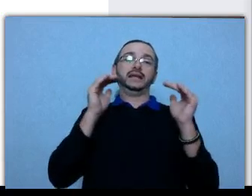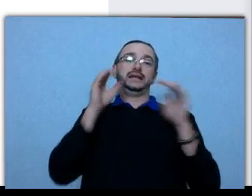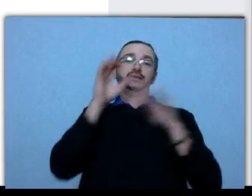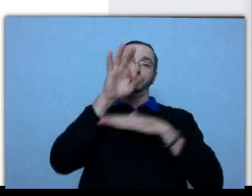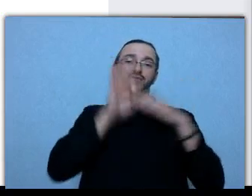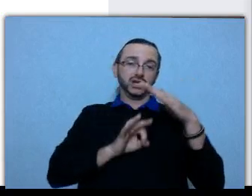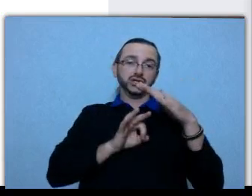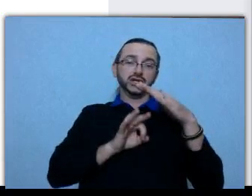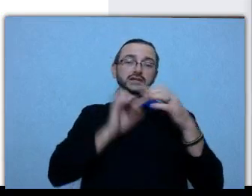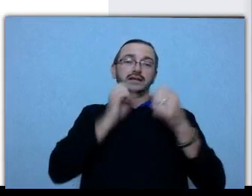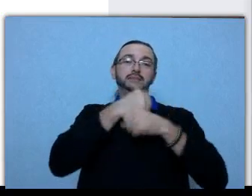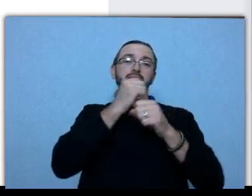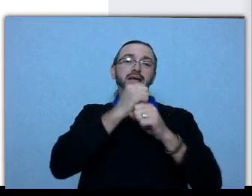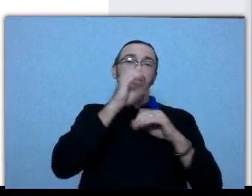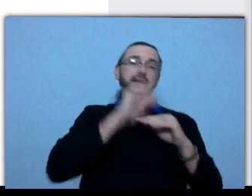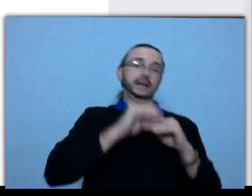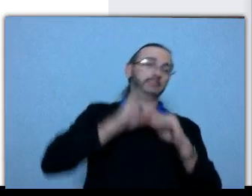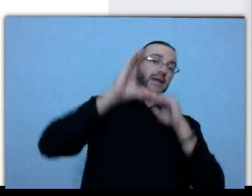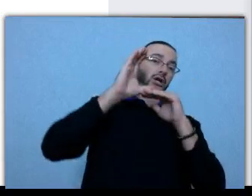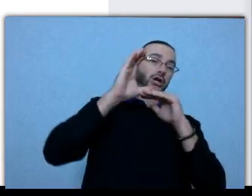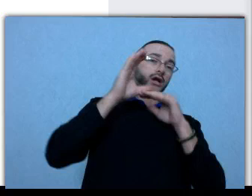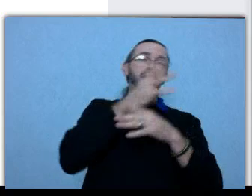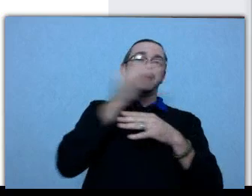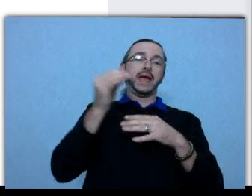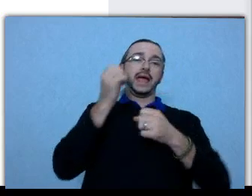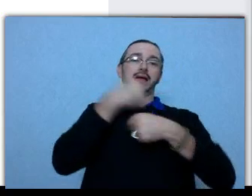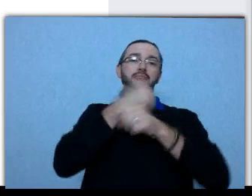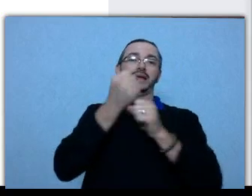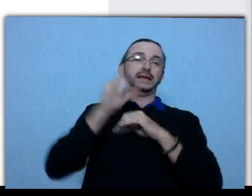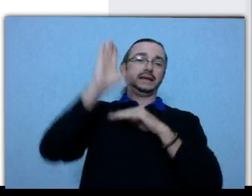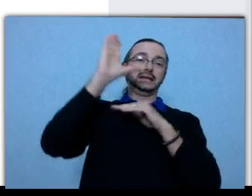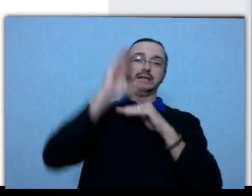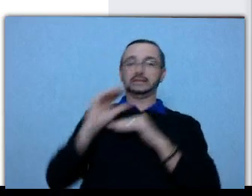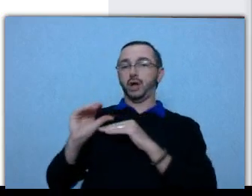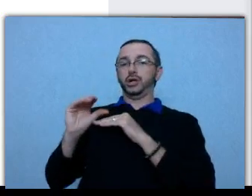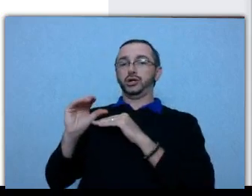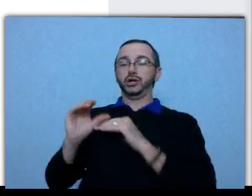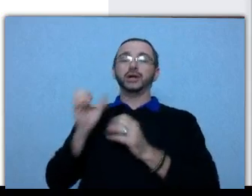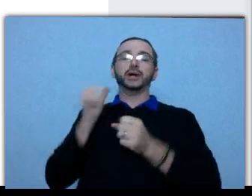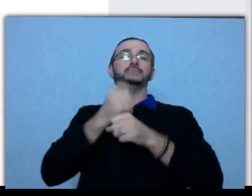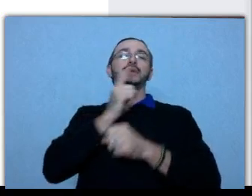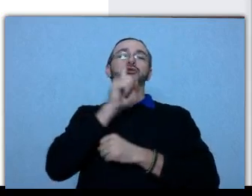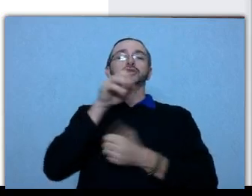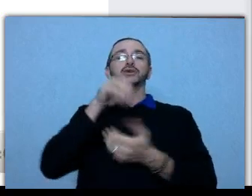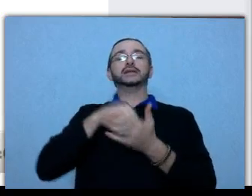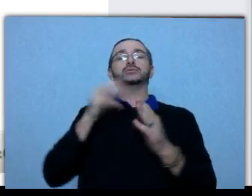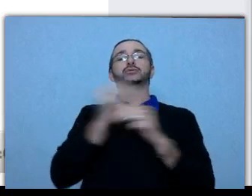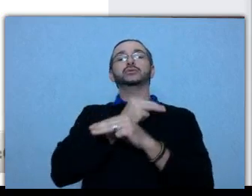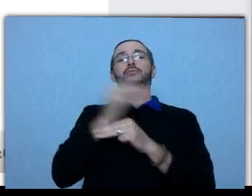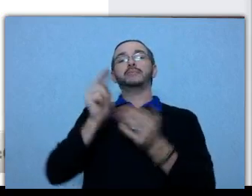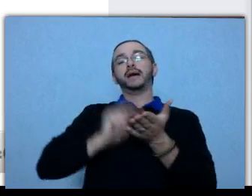its lowest terms. Make sure you have all of these in your math notebook, and good luck with the rest of your homework.